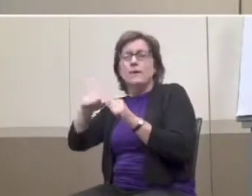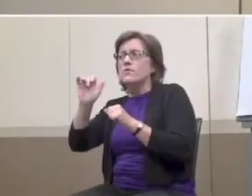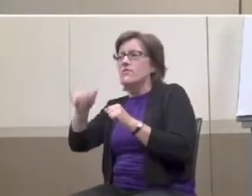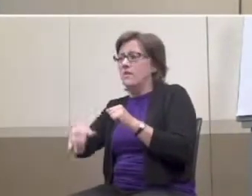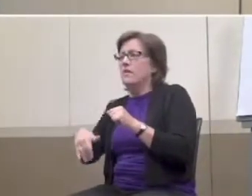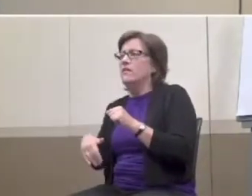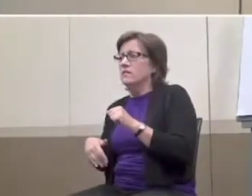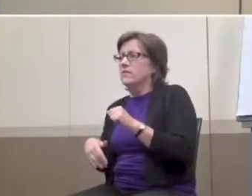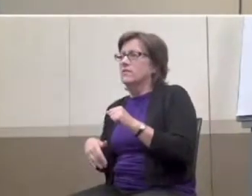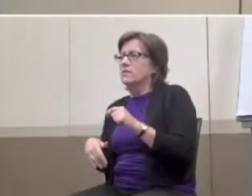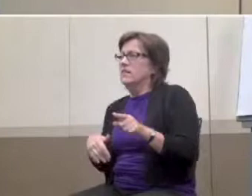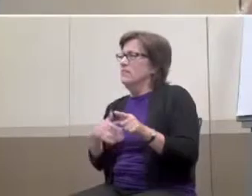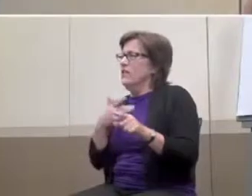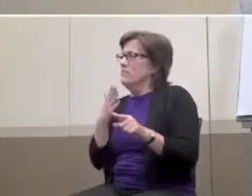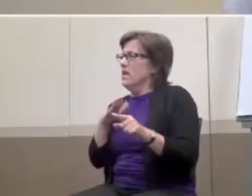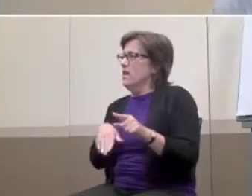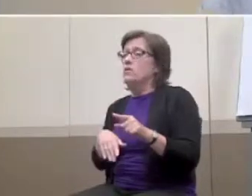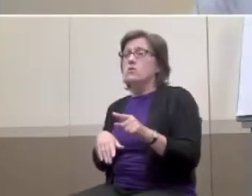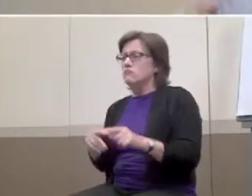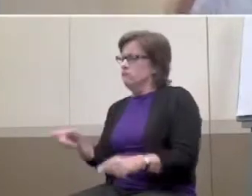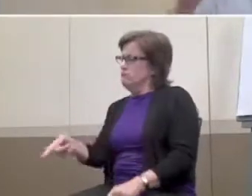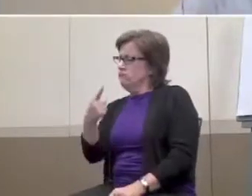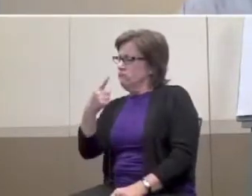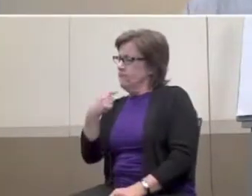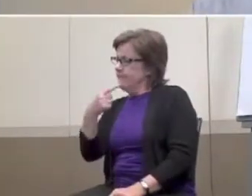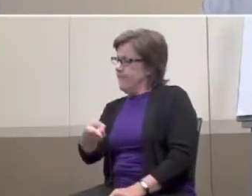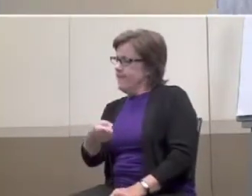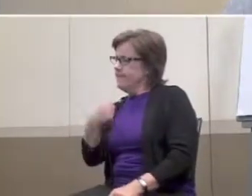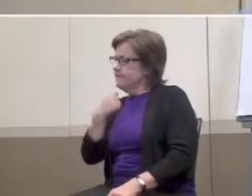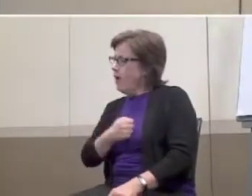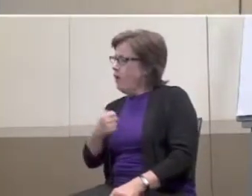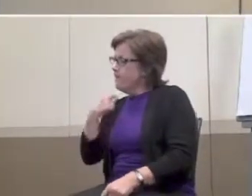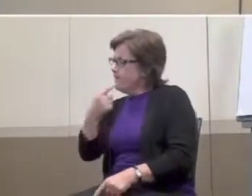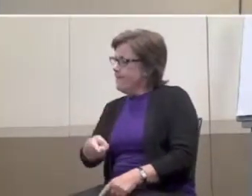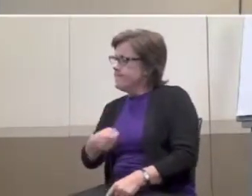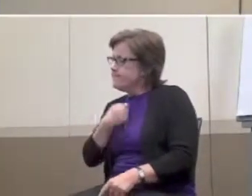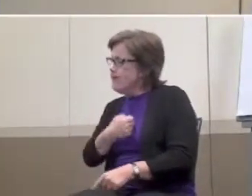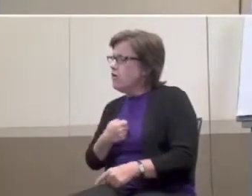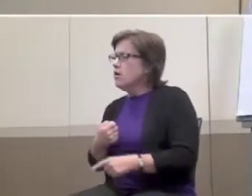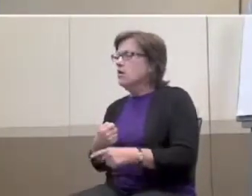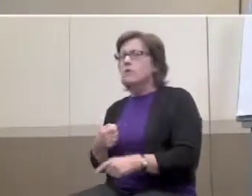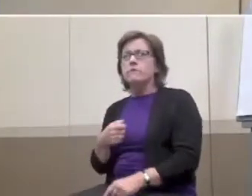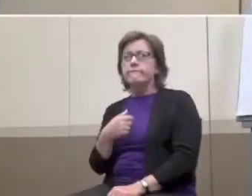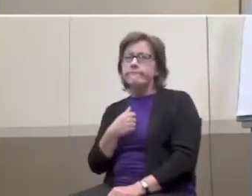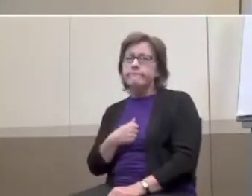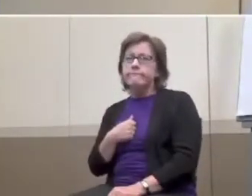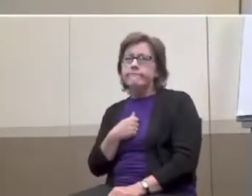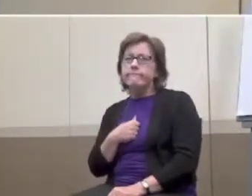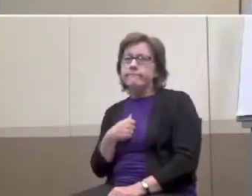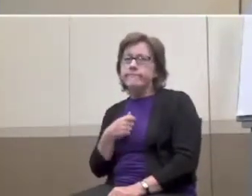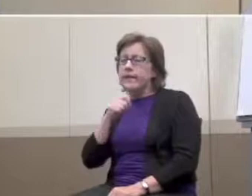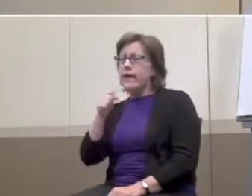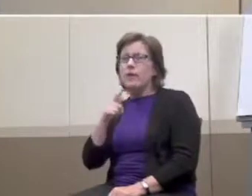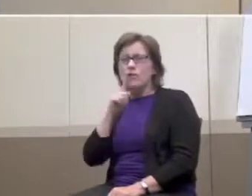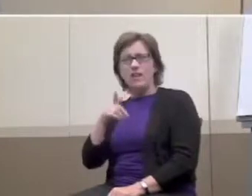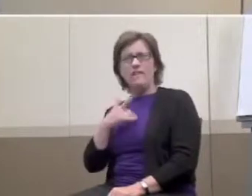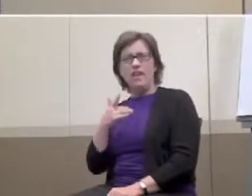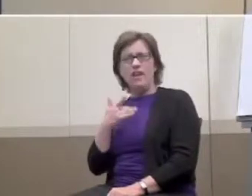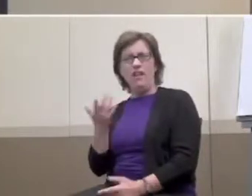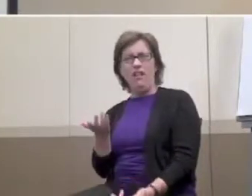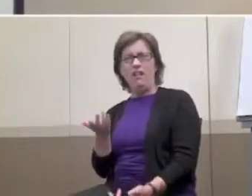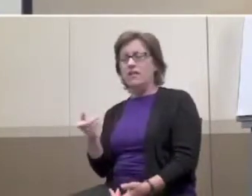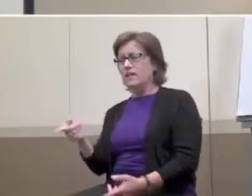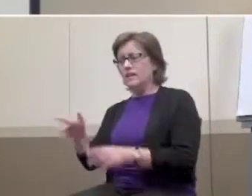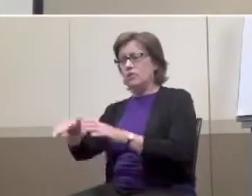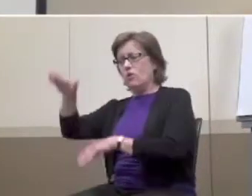saying to him, say you're sorry, and Johnny says, I'm sorry, and doesn't feel it, then he